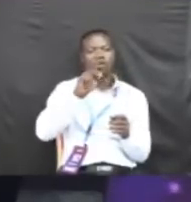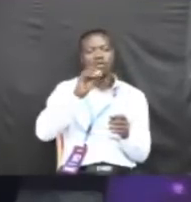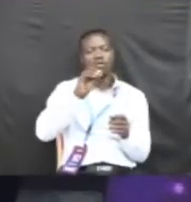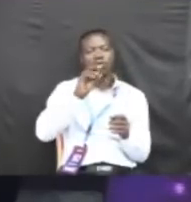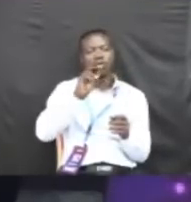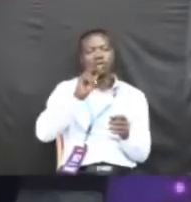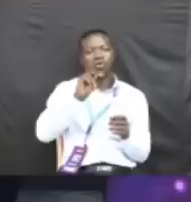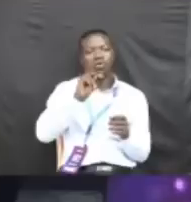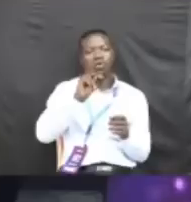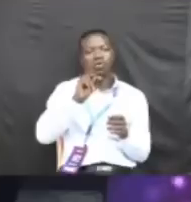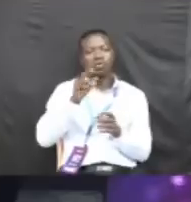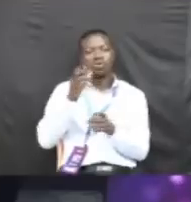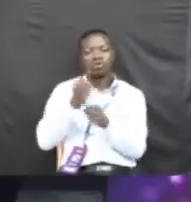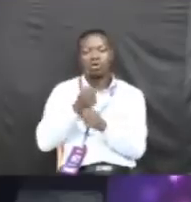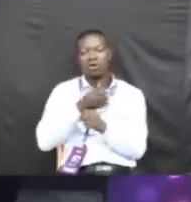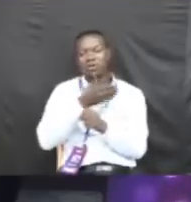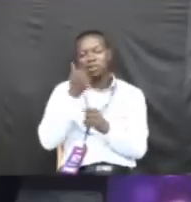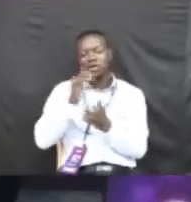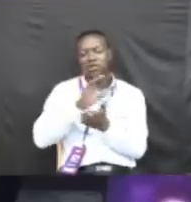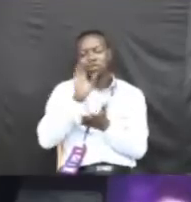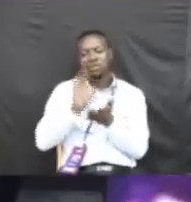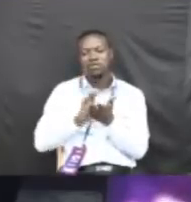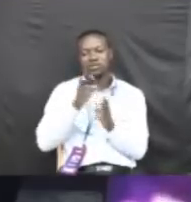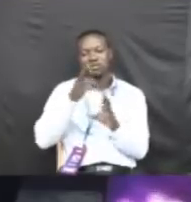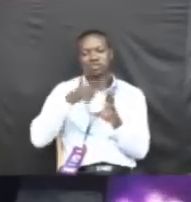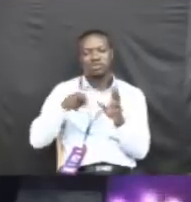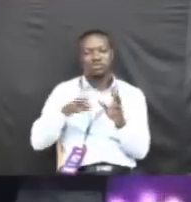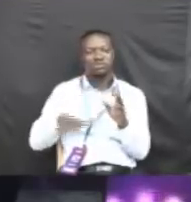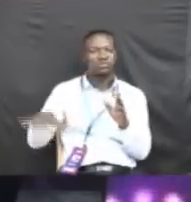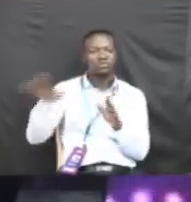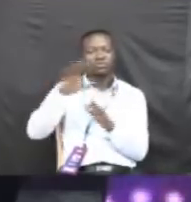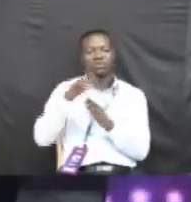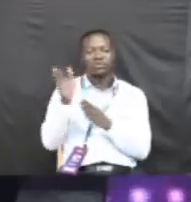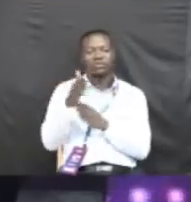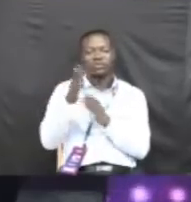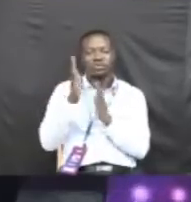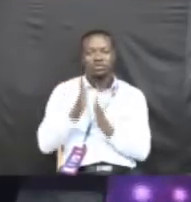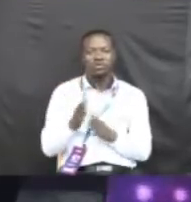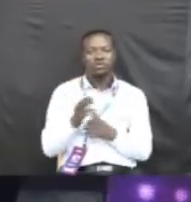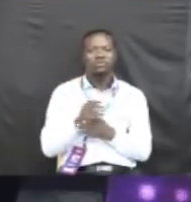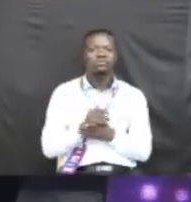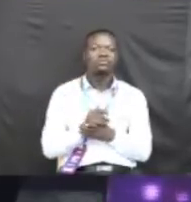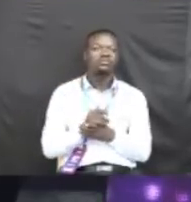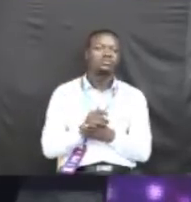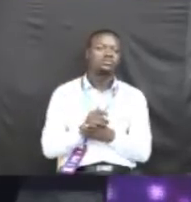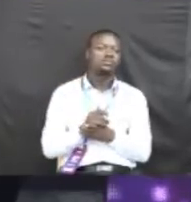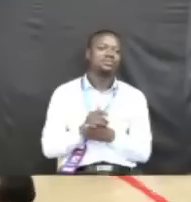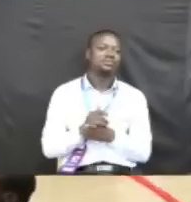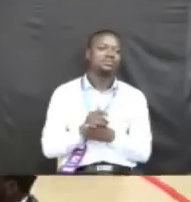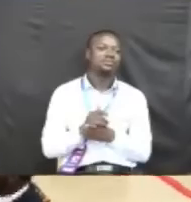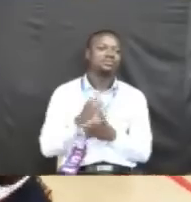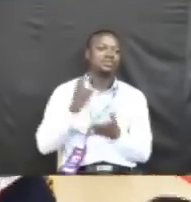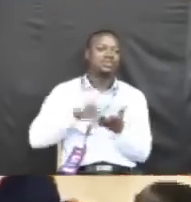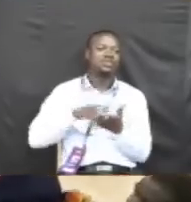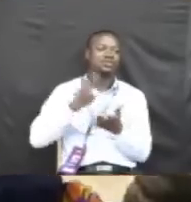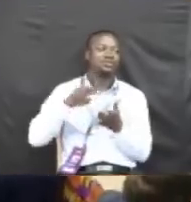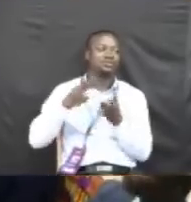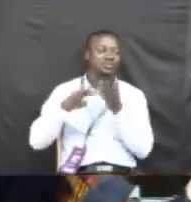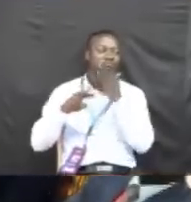AJ the best central regional overall fisherman in 2022.